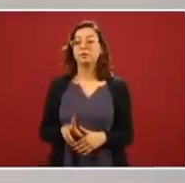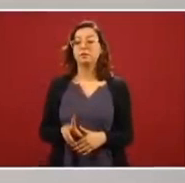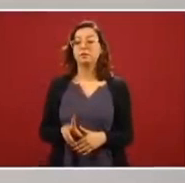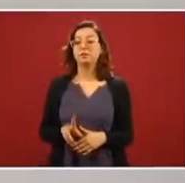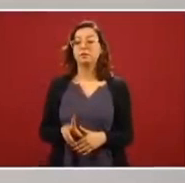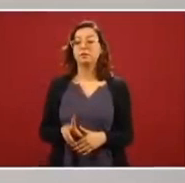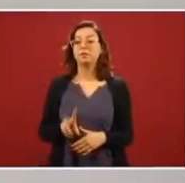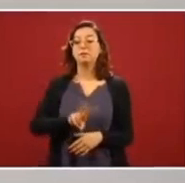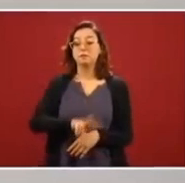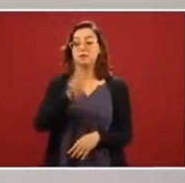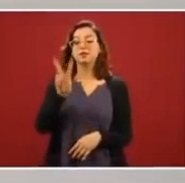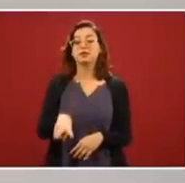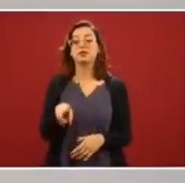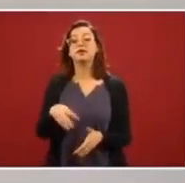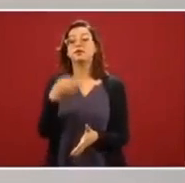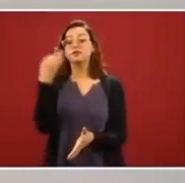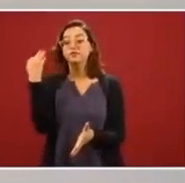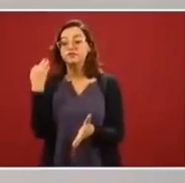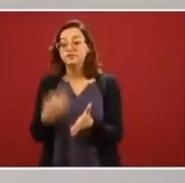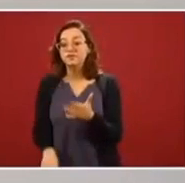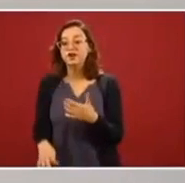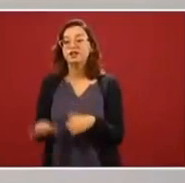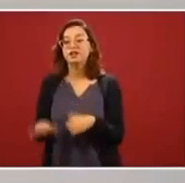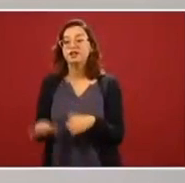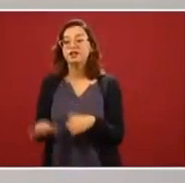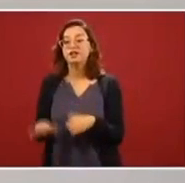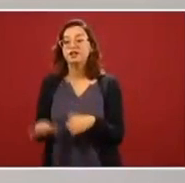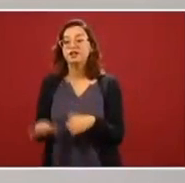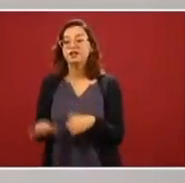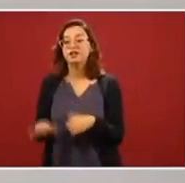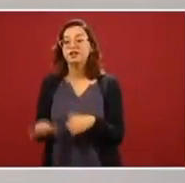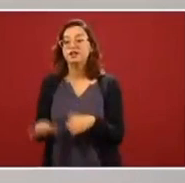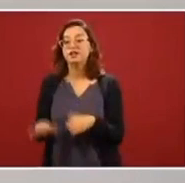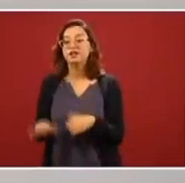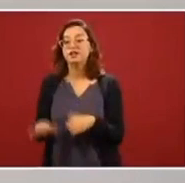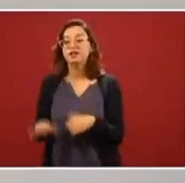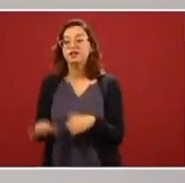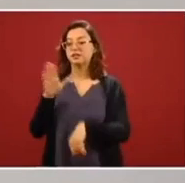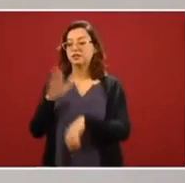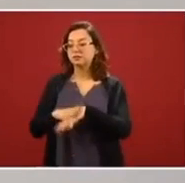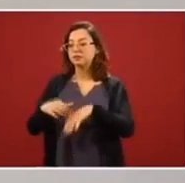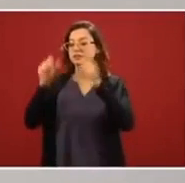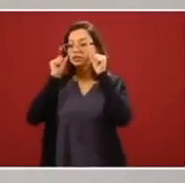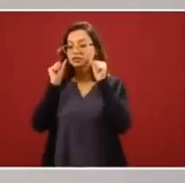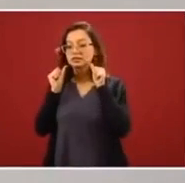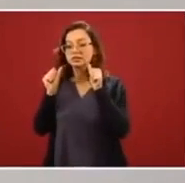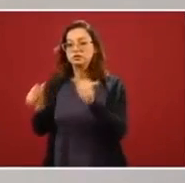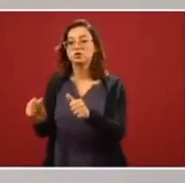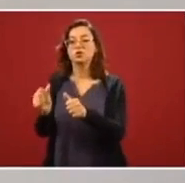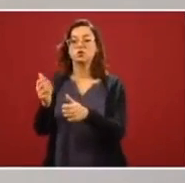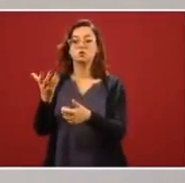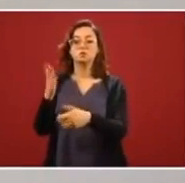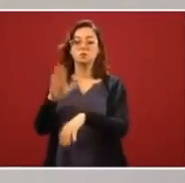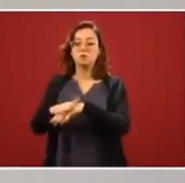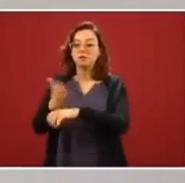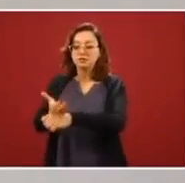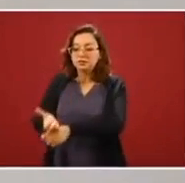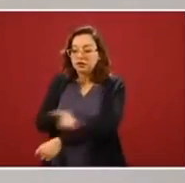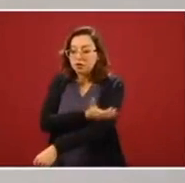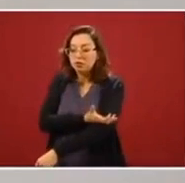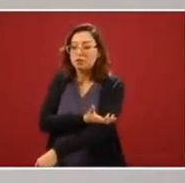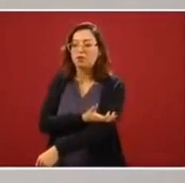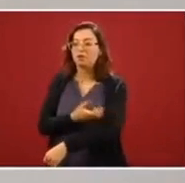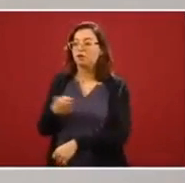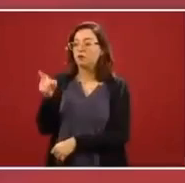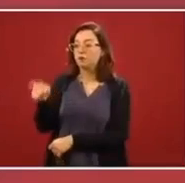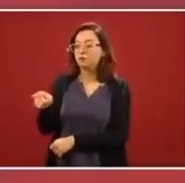we recognize that. falta de acompañamiento A lack of accompaniment, en el sentido de que no se le da el lugar